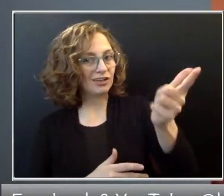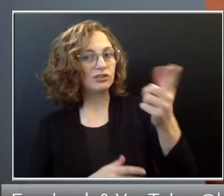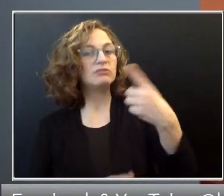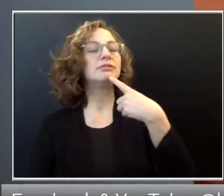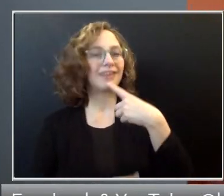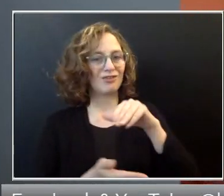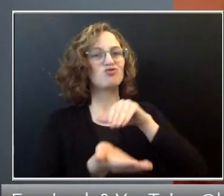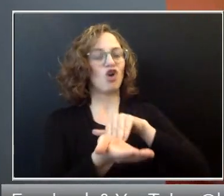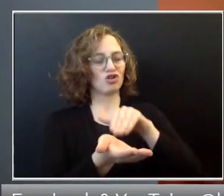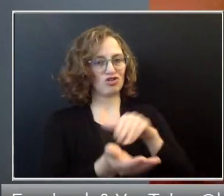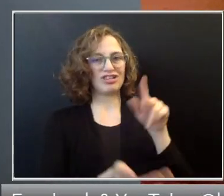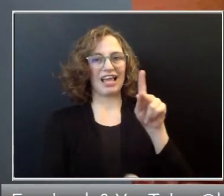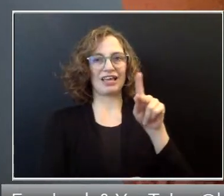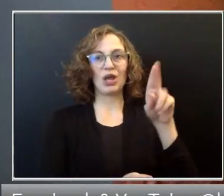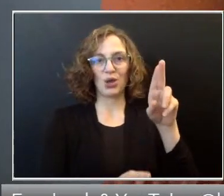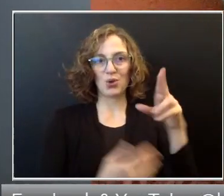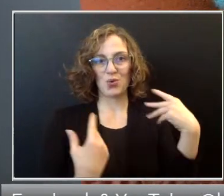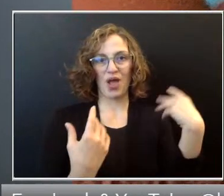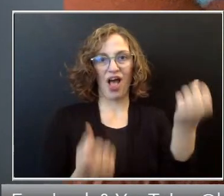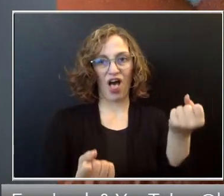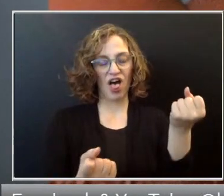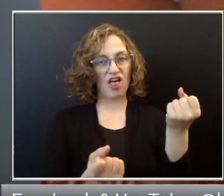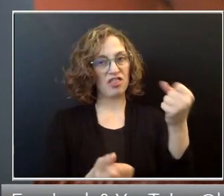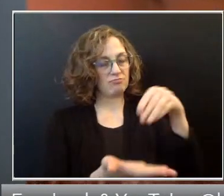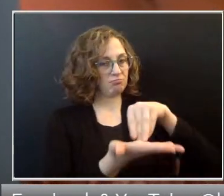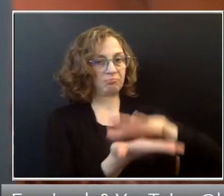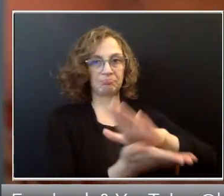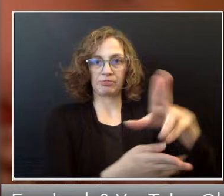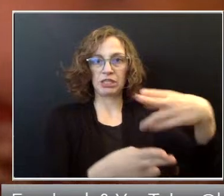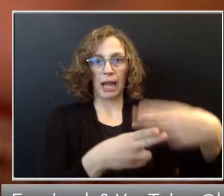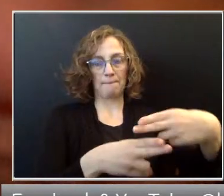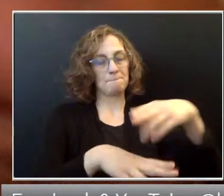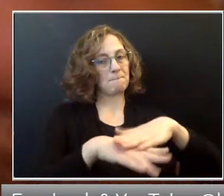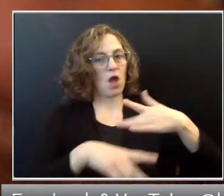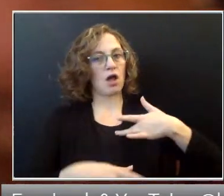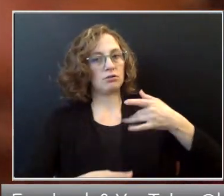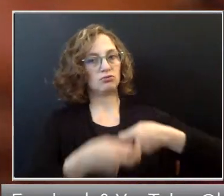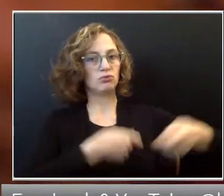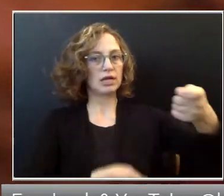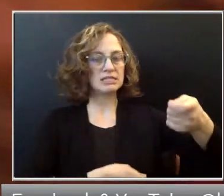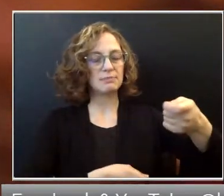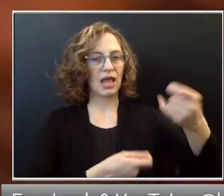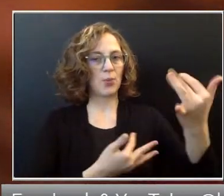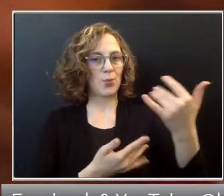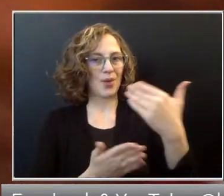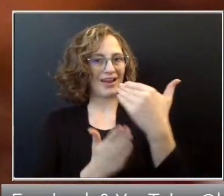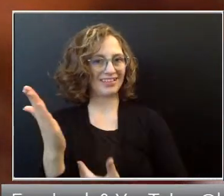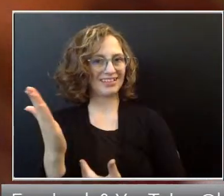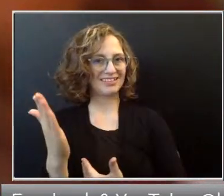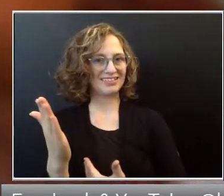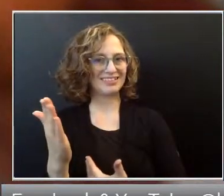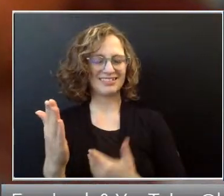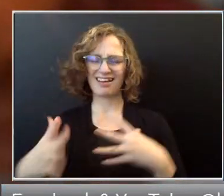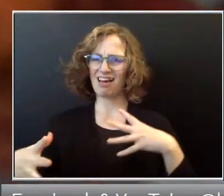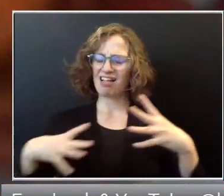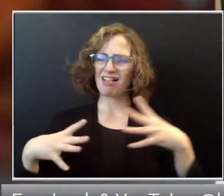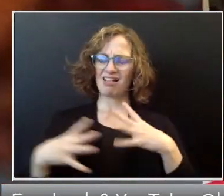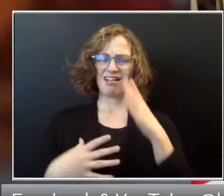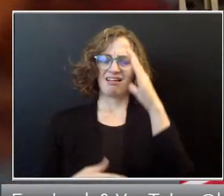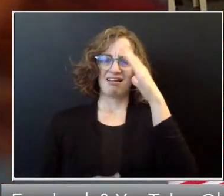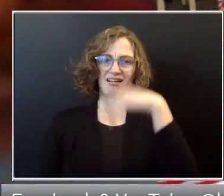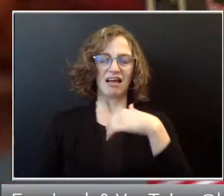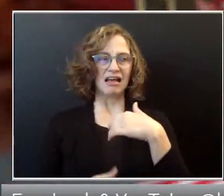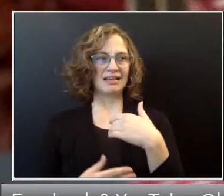System placed her on the transplant waiting list. The holidays were strange, so many unknowns. Archie was determined to have a